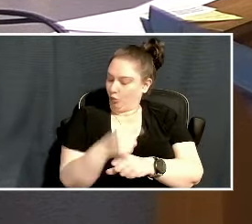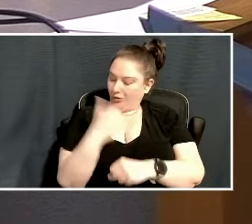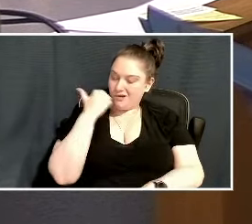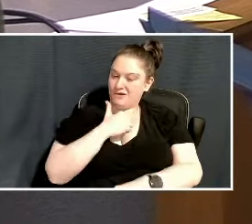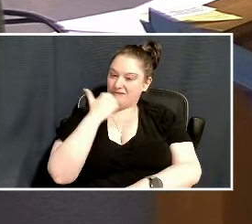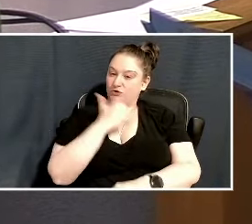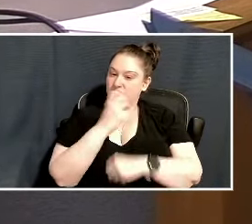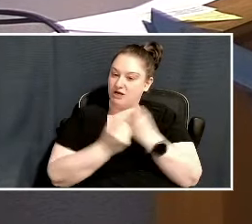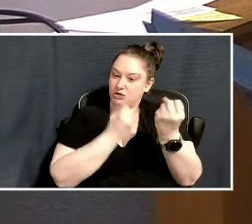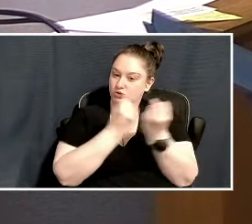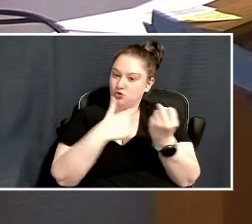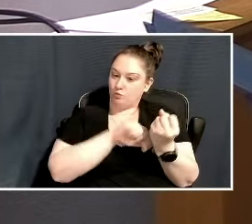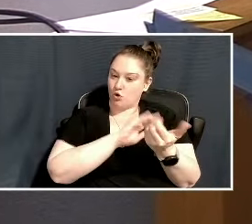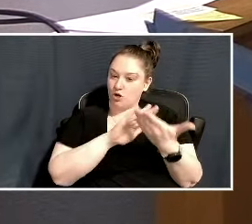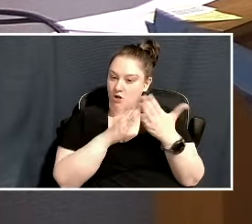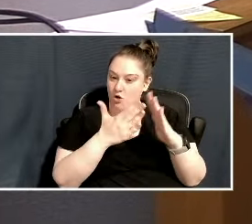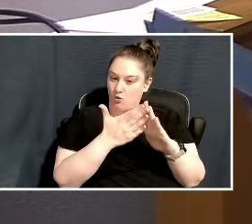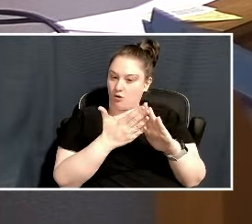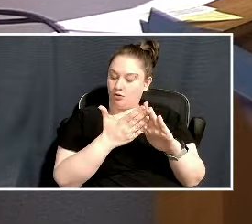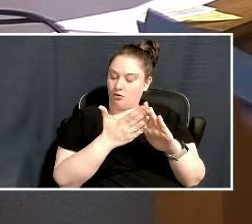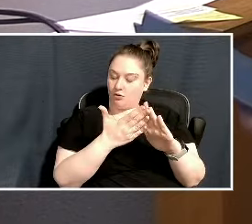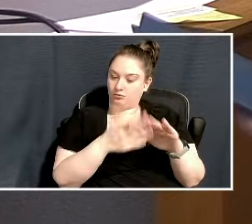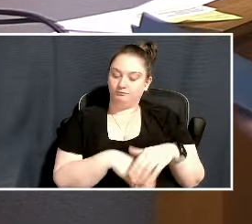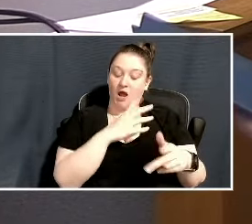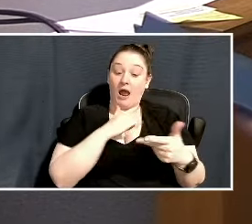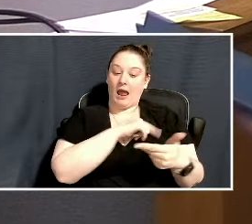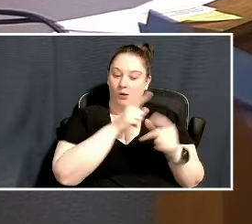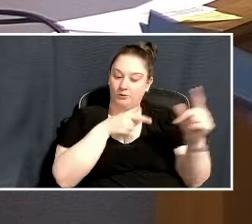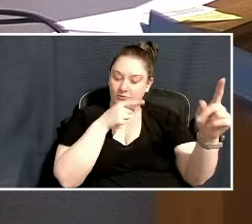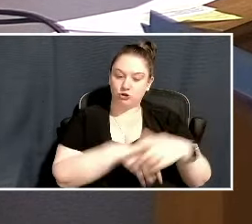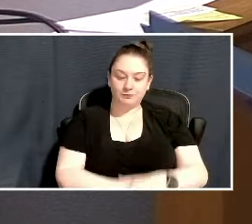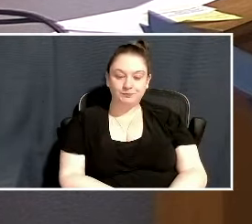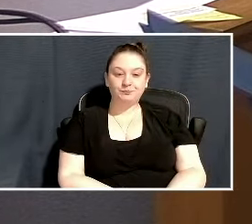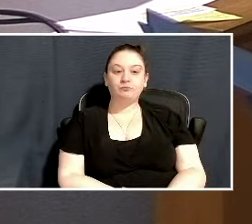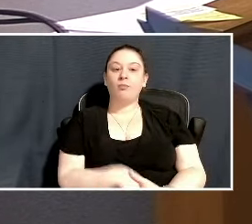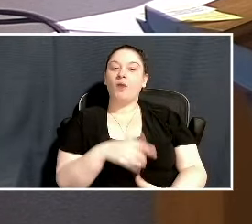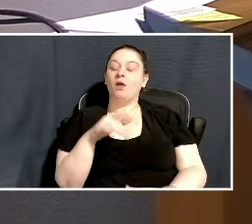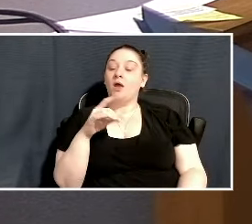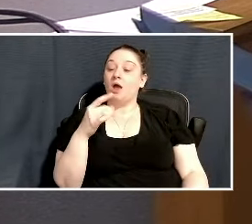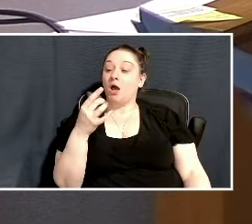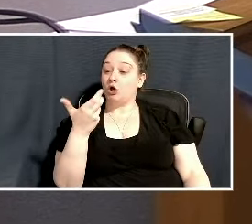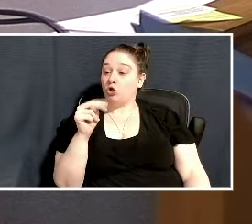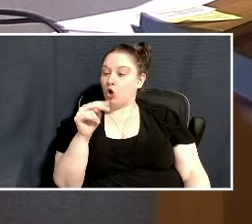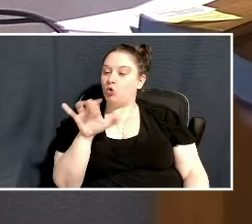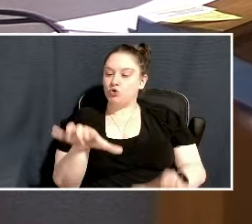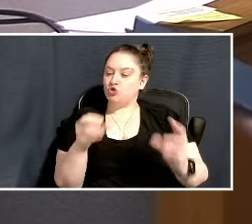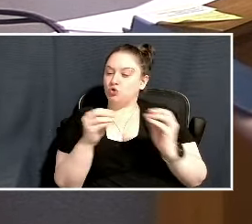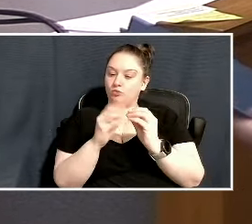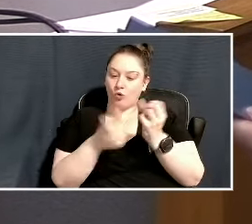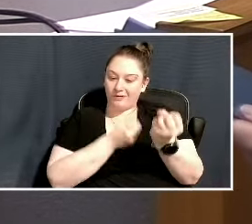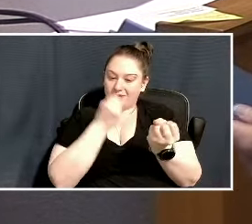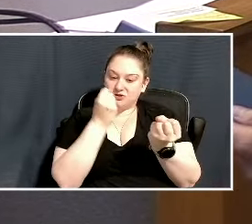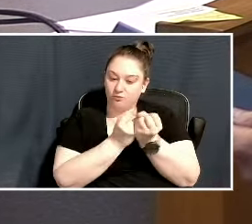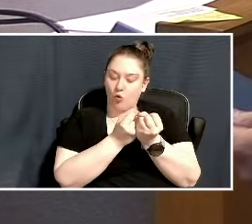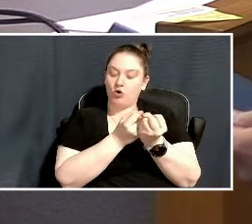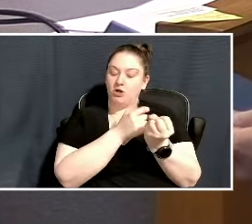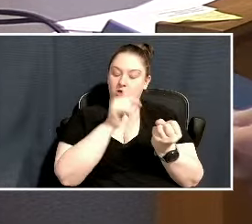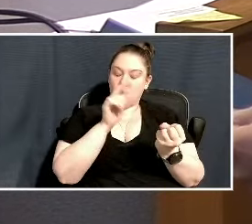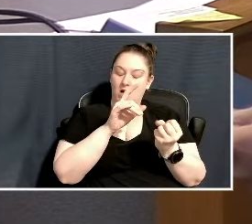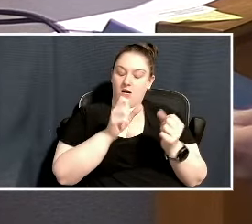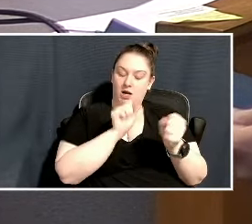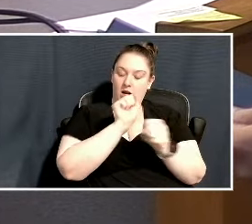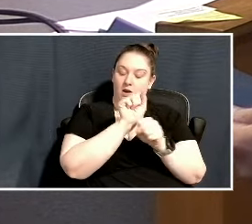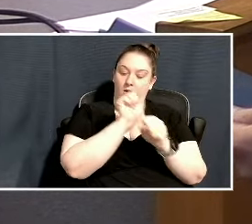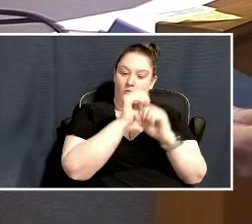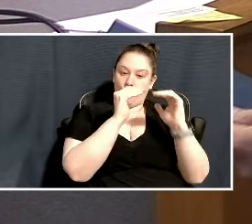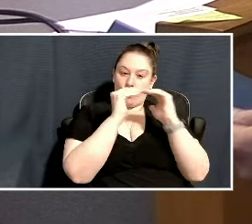At Garden, we do more than provide employment opportunities. We believe in nurturing talent, fostering growth, and breaking down the barriers that have held back